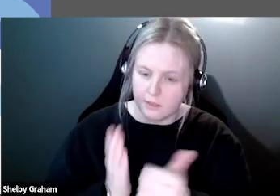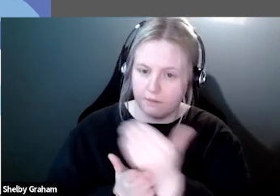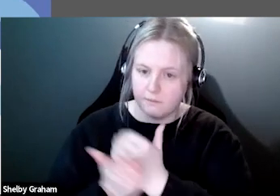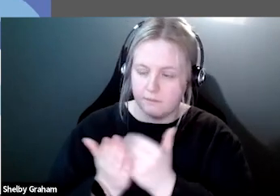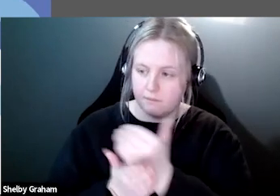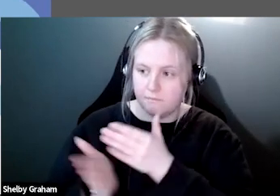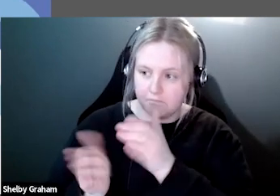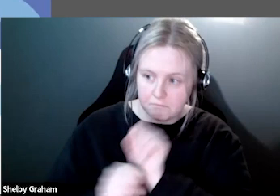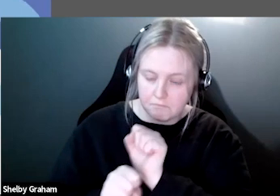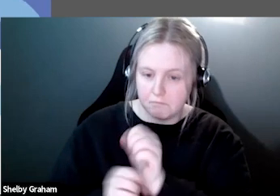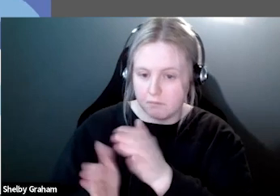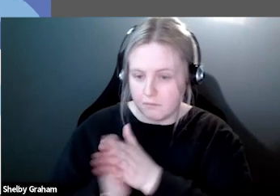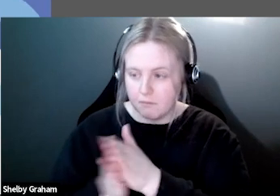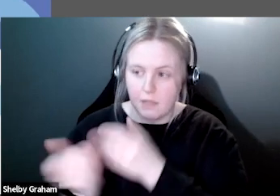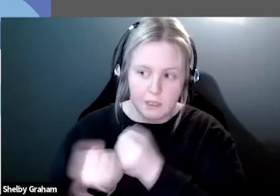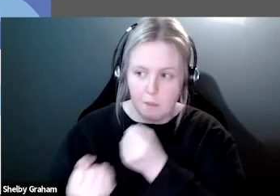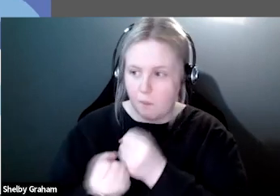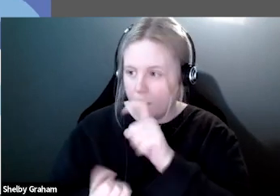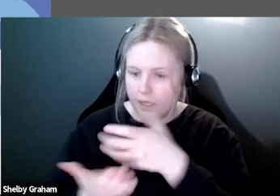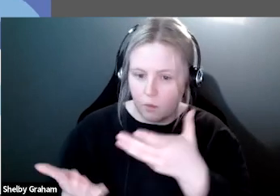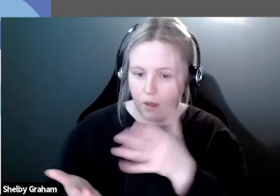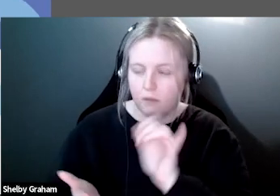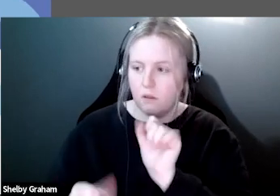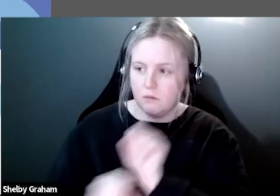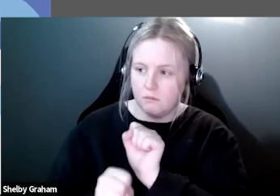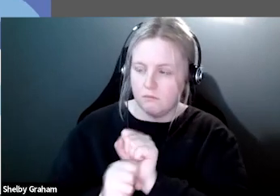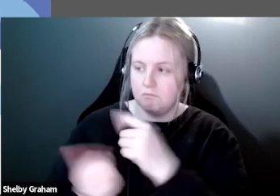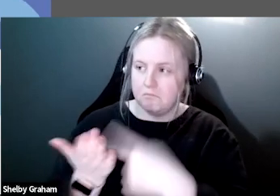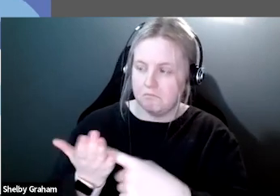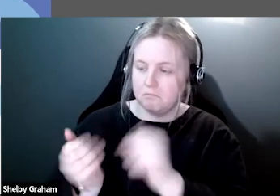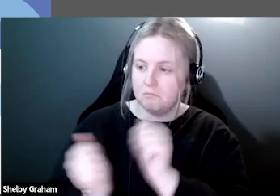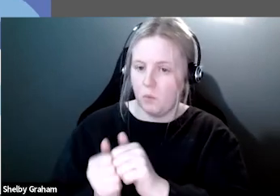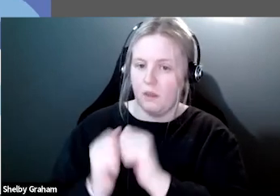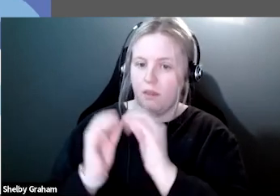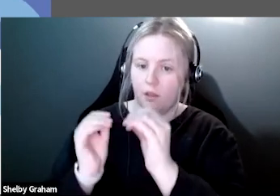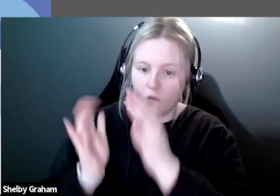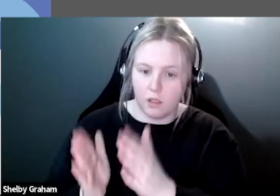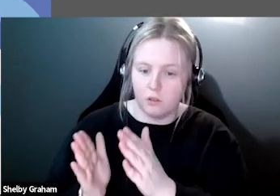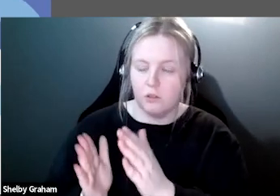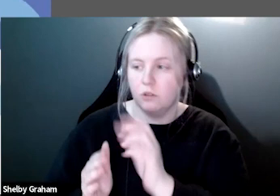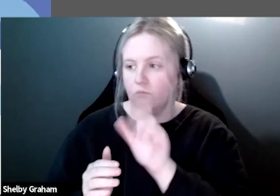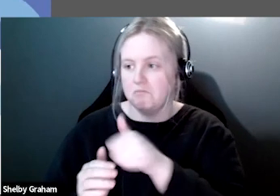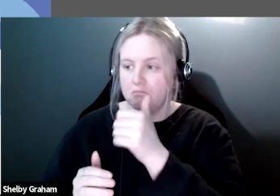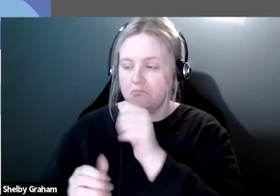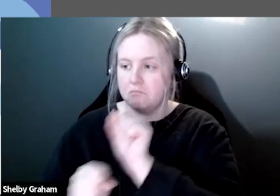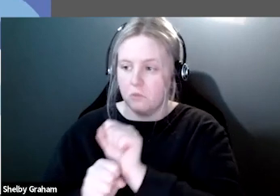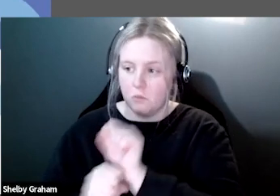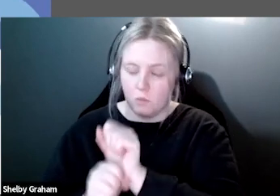and supports needed, as well as consult with instructors on participants' technical proficiencies so that the best match can be